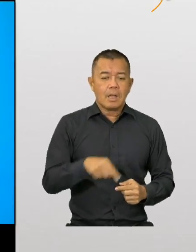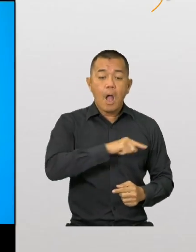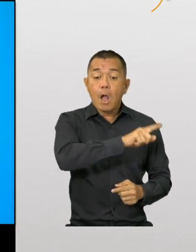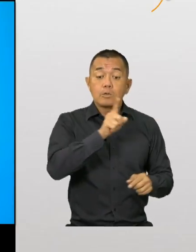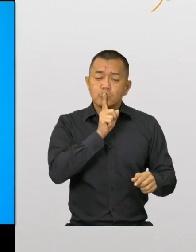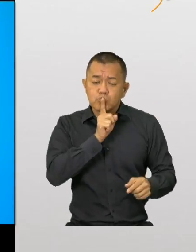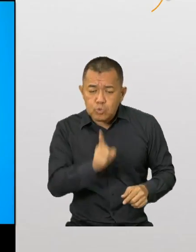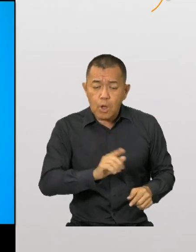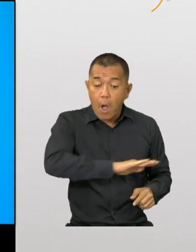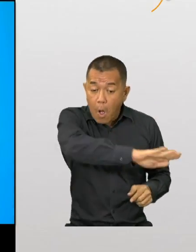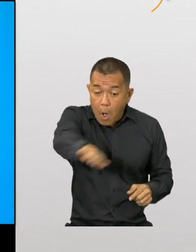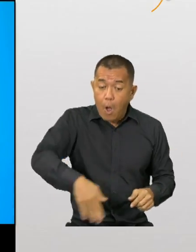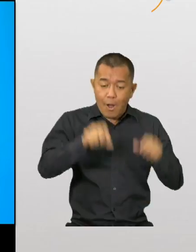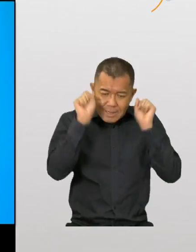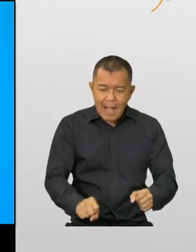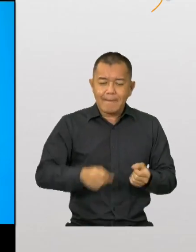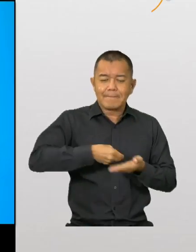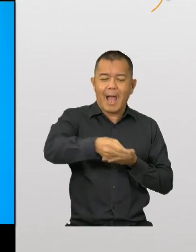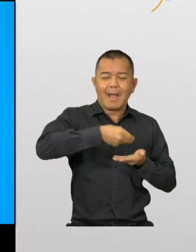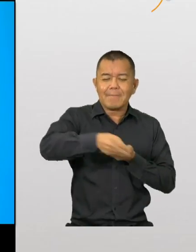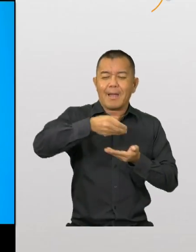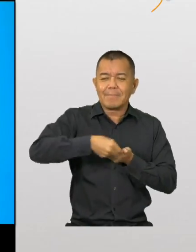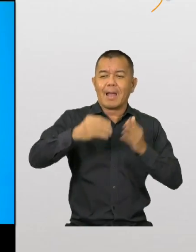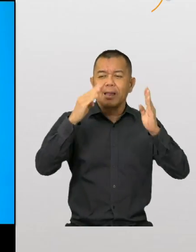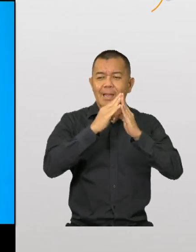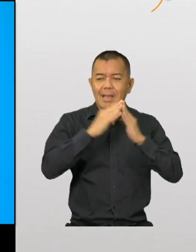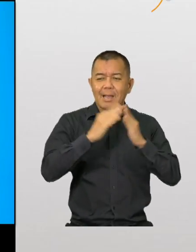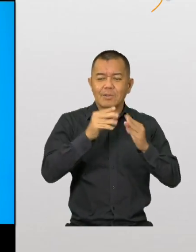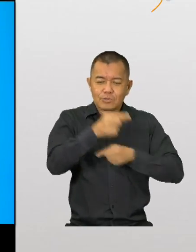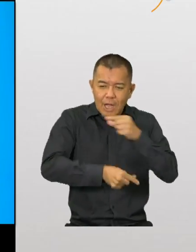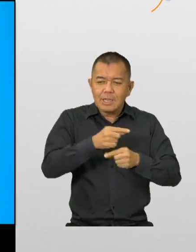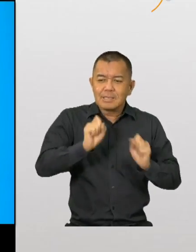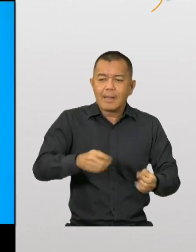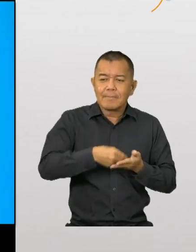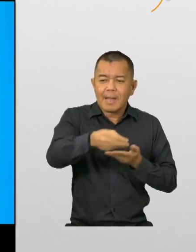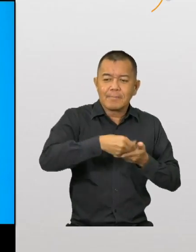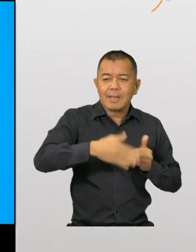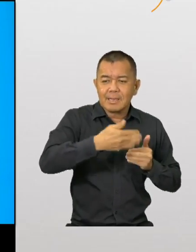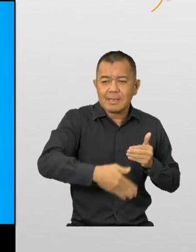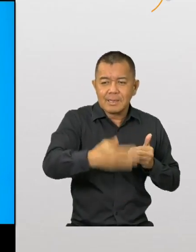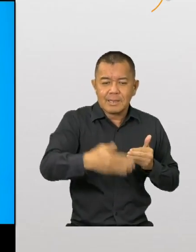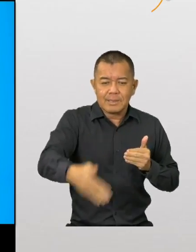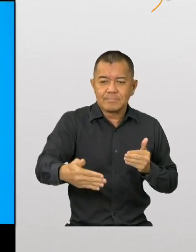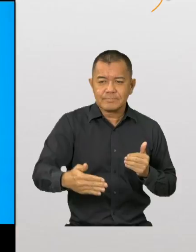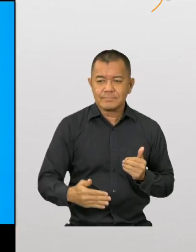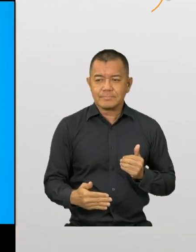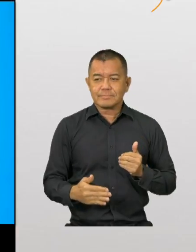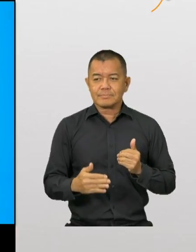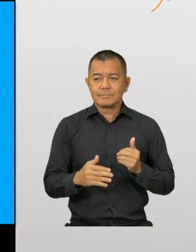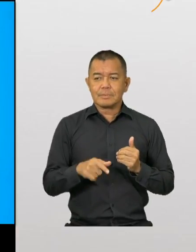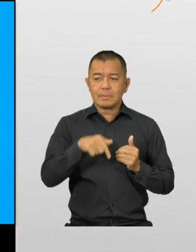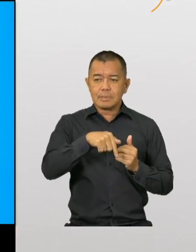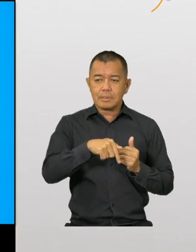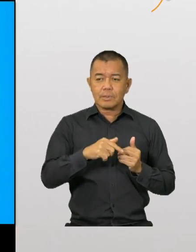If instead the government sold you the flat on freehold, that means in perpetuity, sooner or later we would run out of land to build